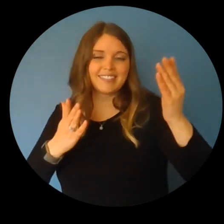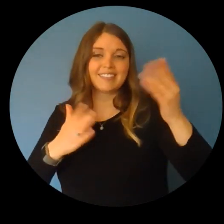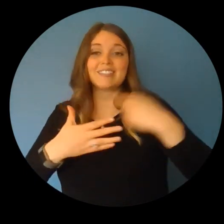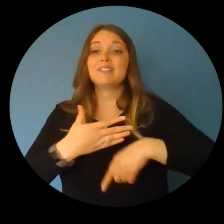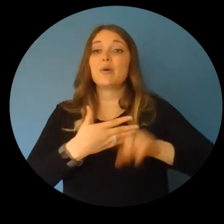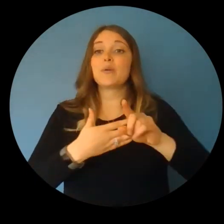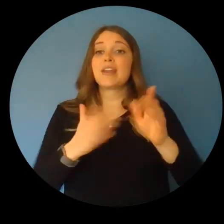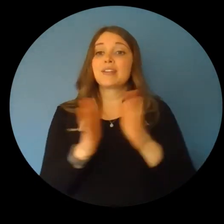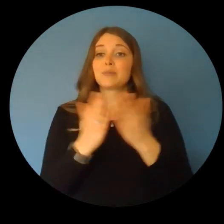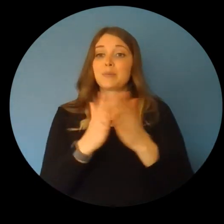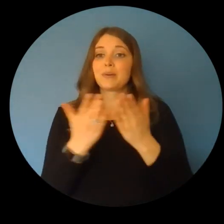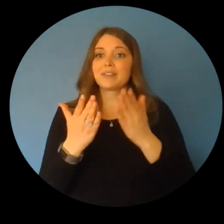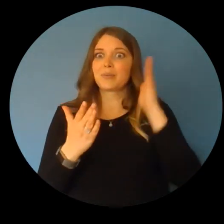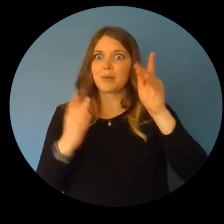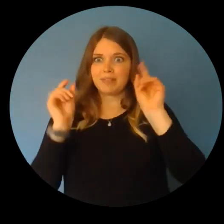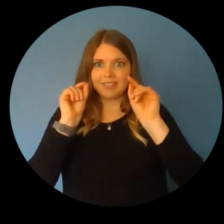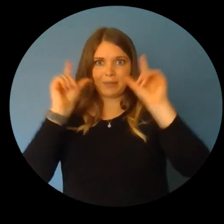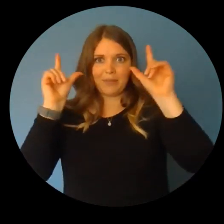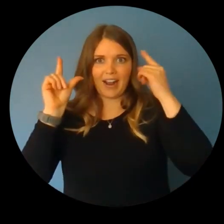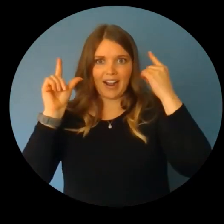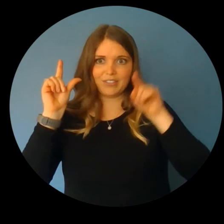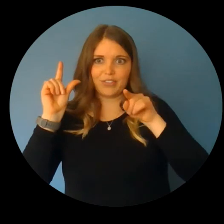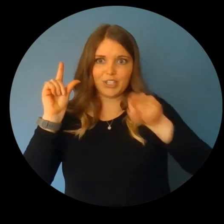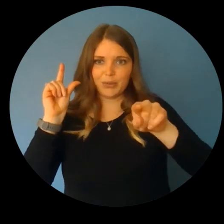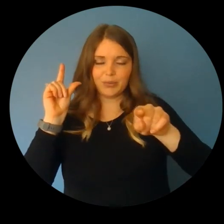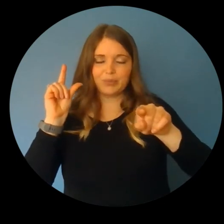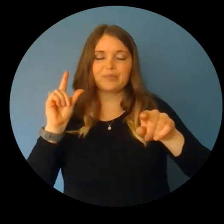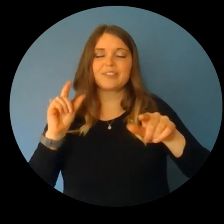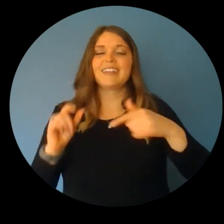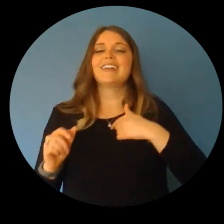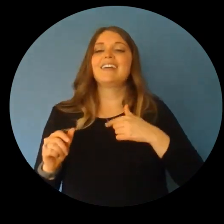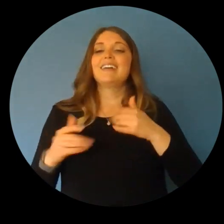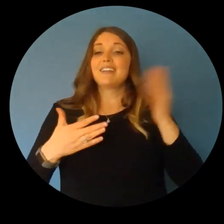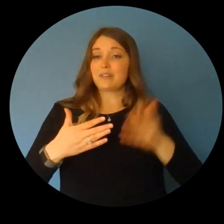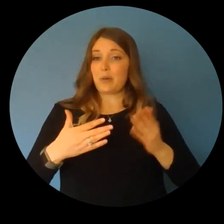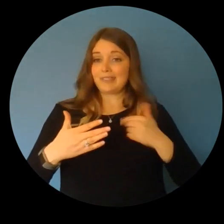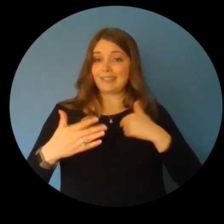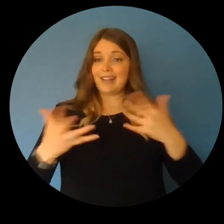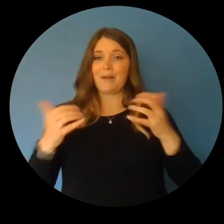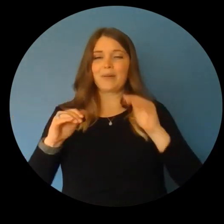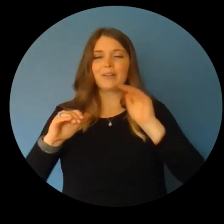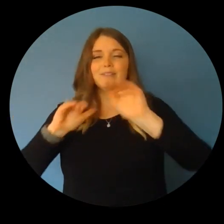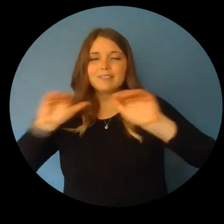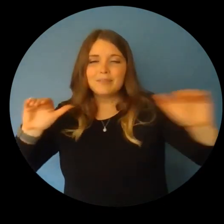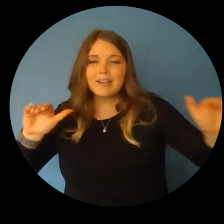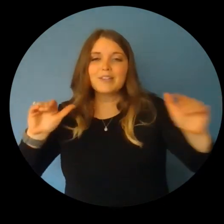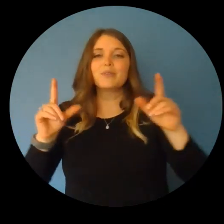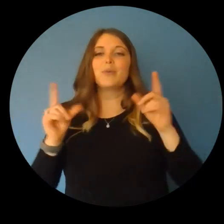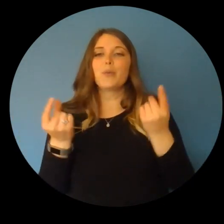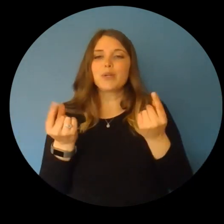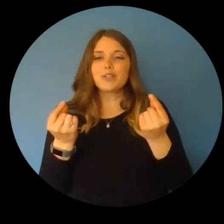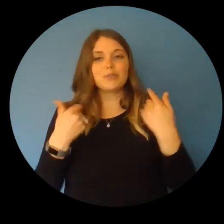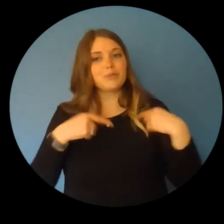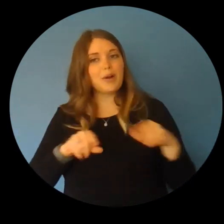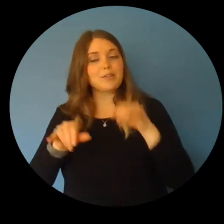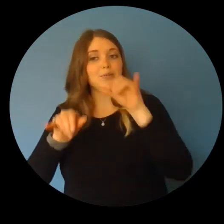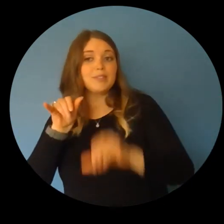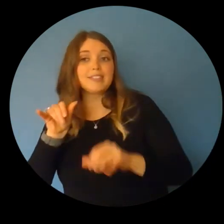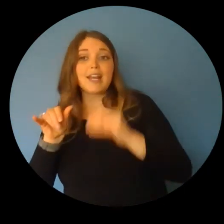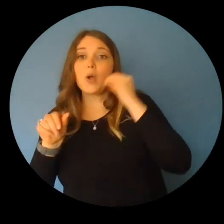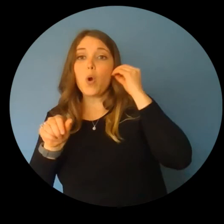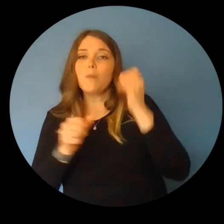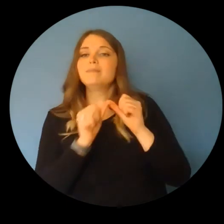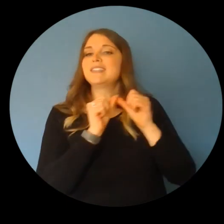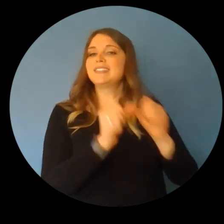a surprise for you. So in closing, I want to remind you about a few other things you can do while you are staying home and staying safe. So we have a lot of